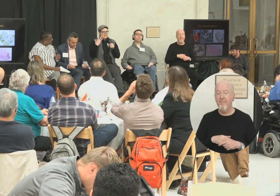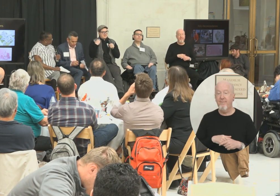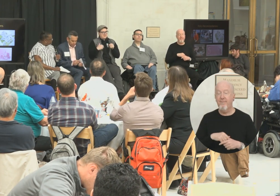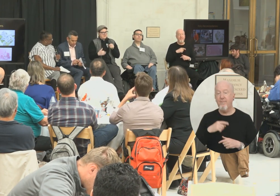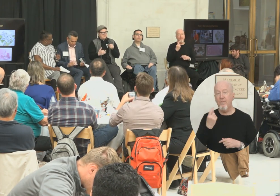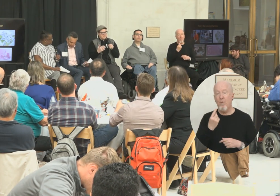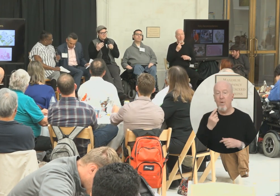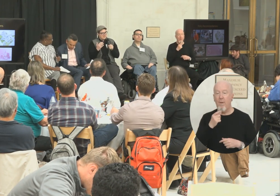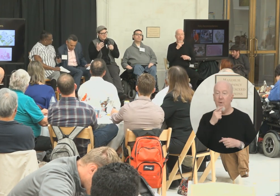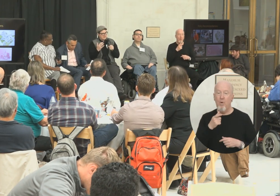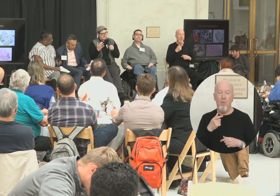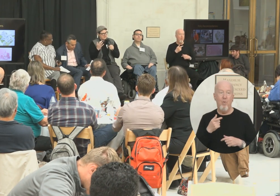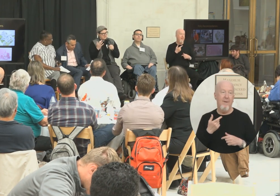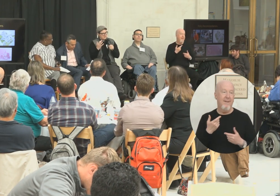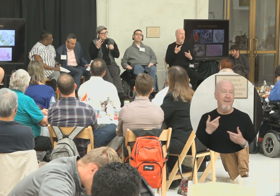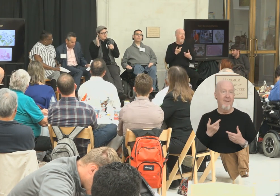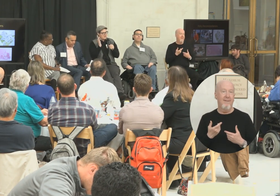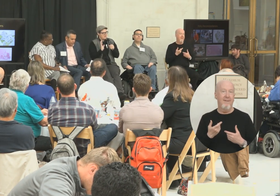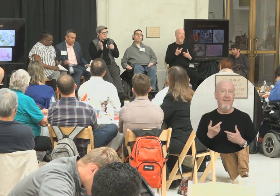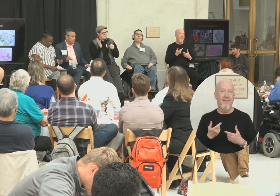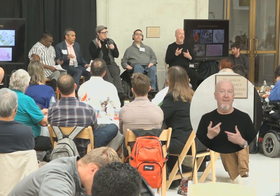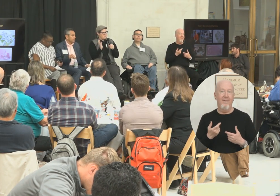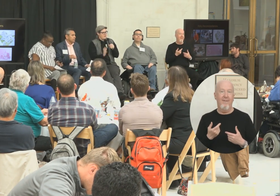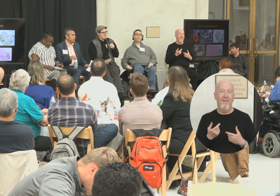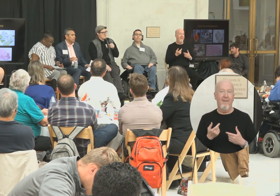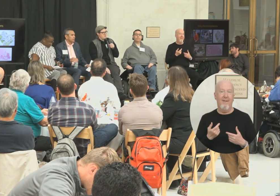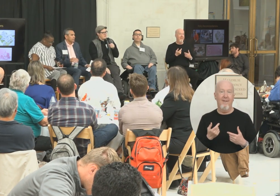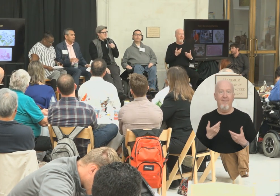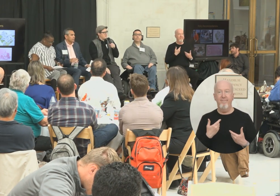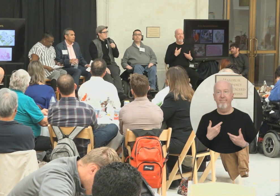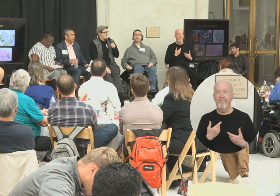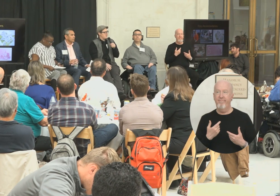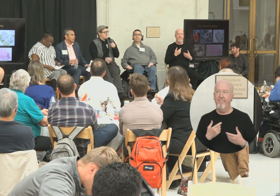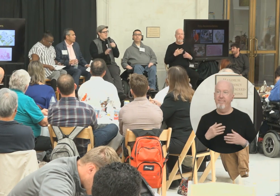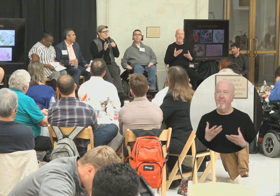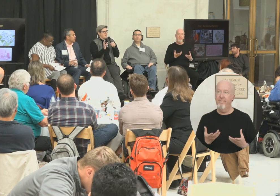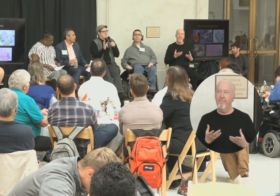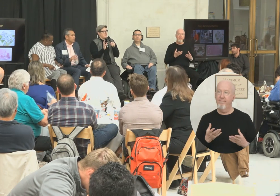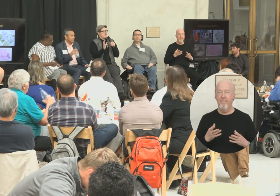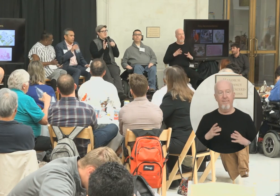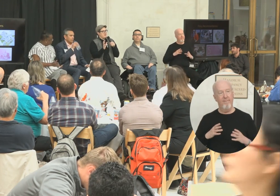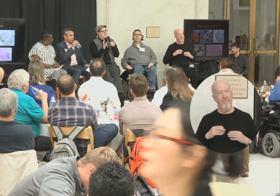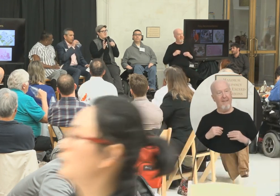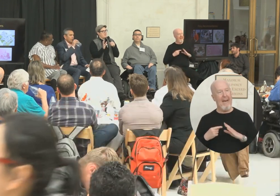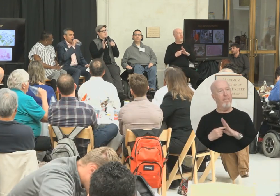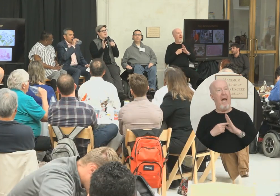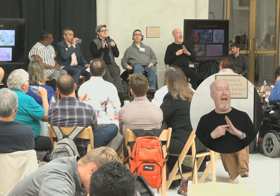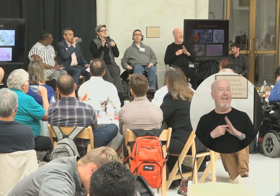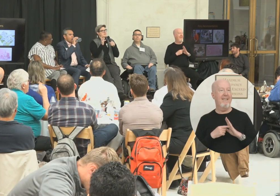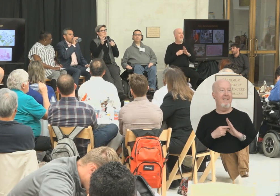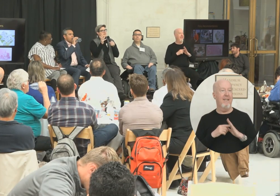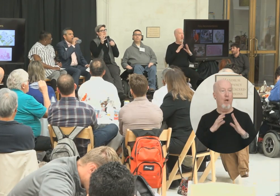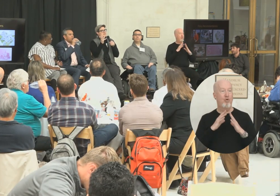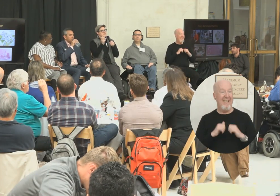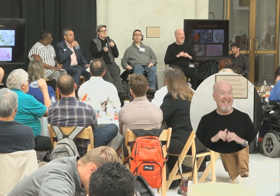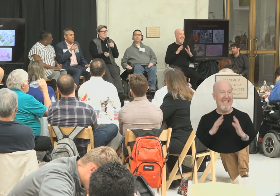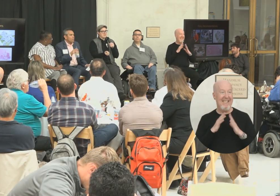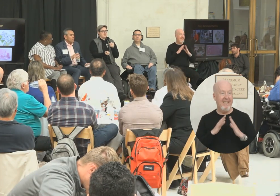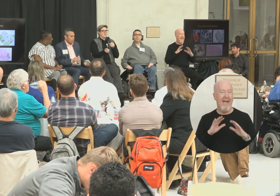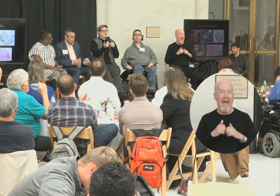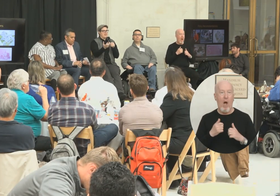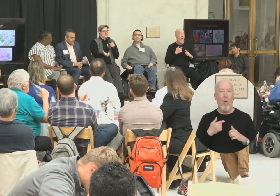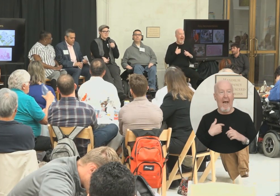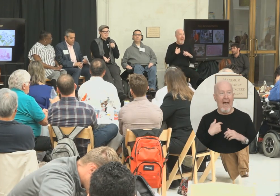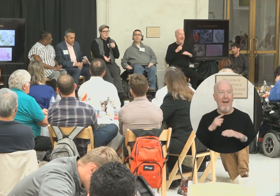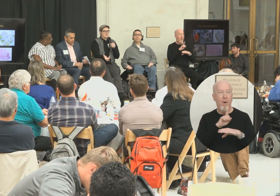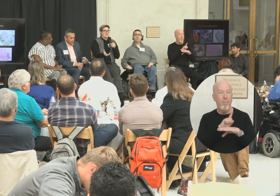of embodies diversity in some of my own ways of being in the world, I think about the ways that we can sit with each